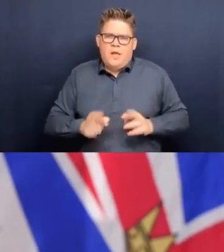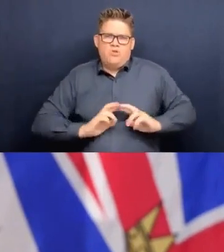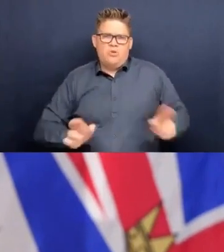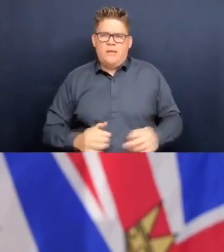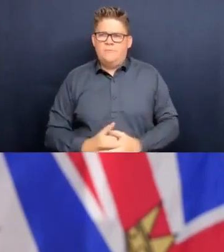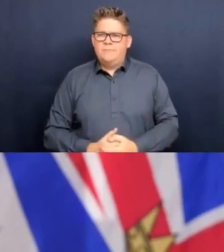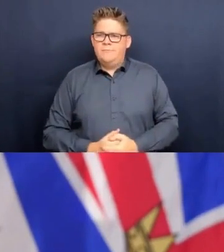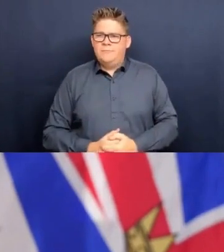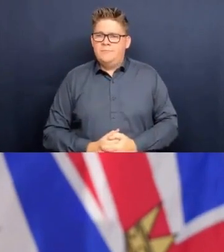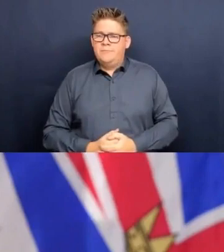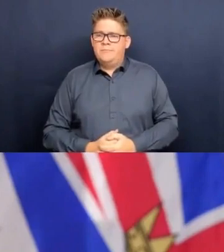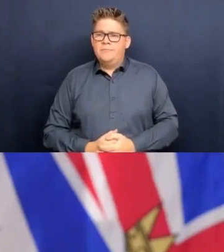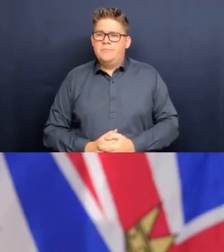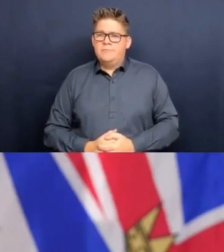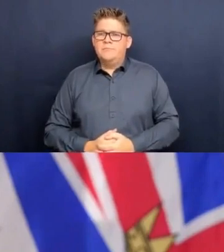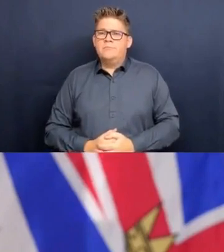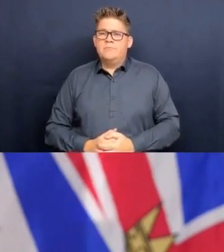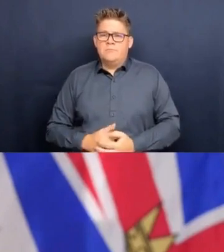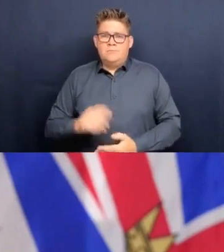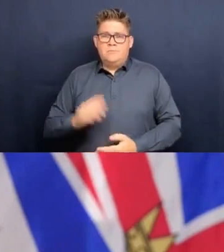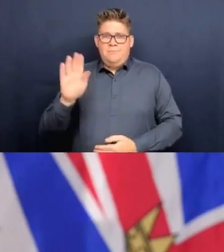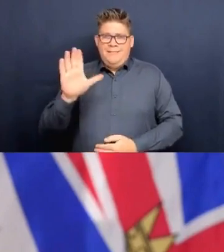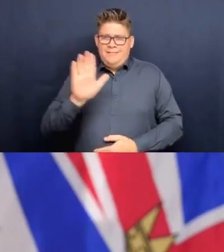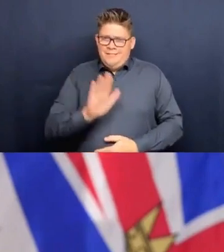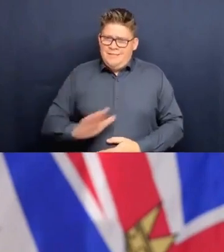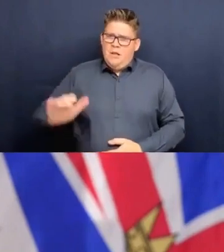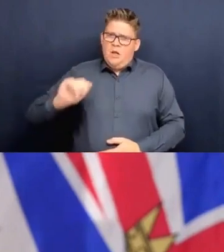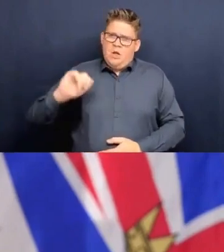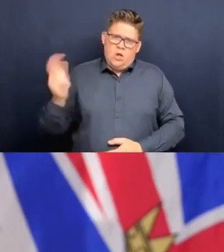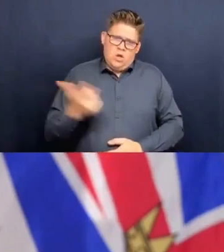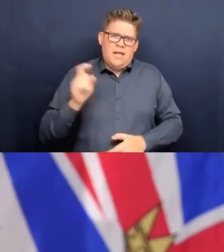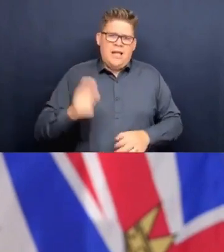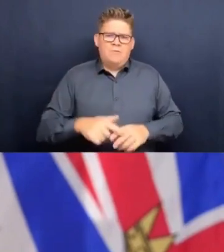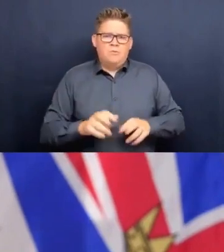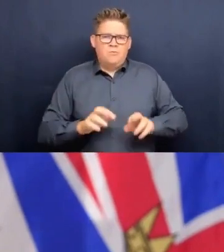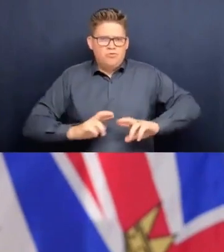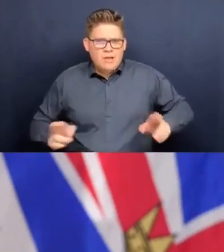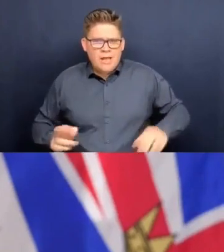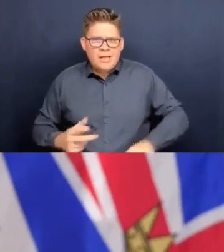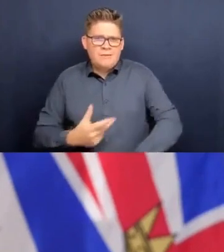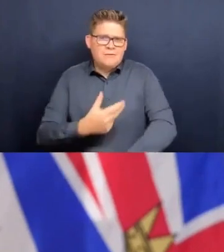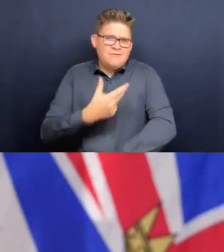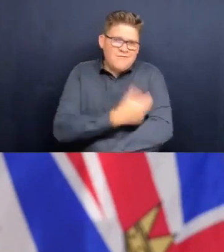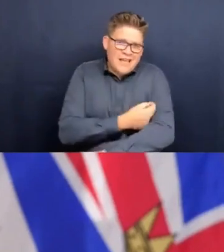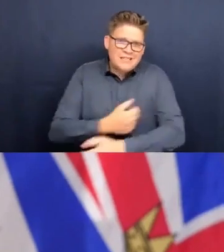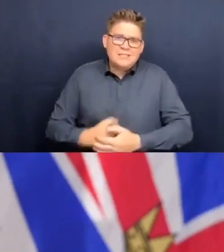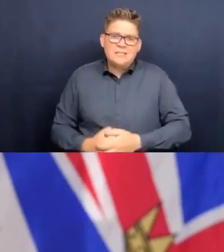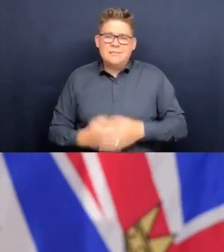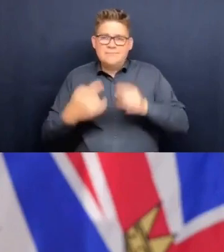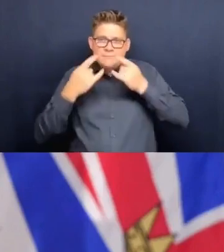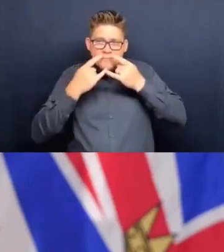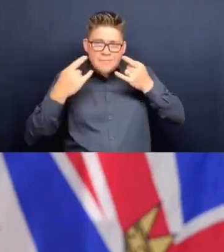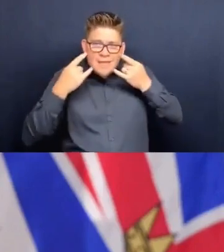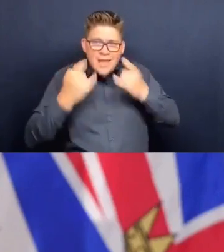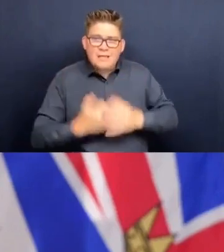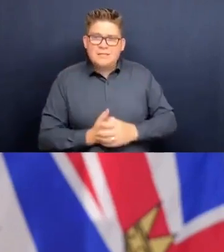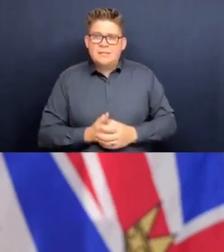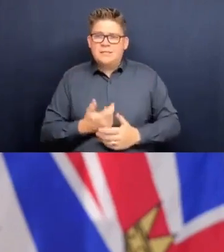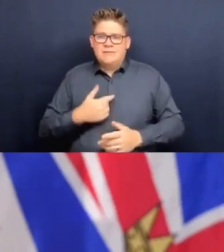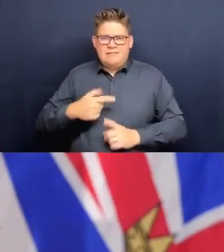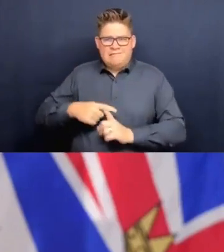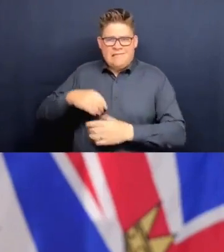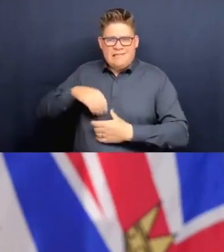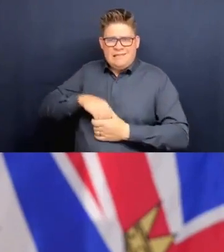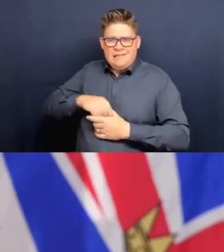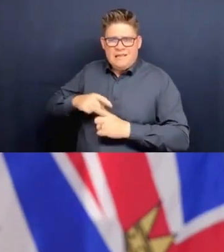be ready too. We need to get vaccinated. We need to wear a mask, especially if we have mild symptoms. We need to stay home if we're